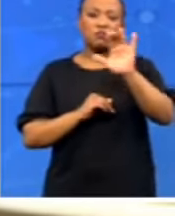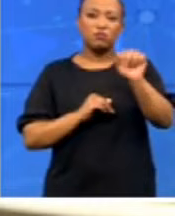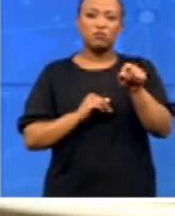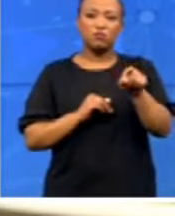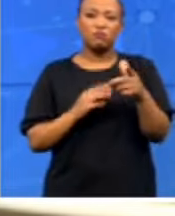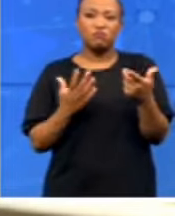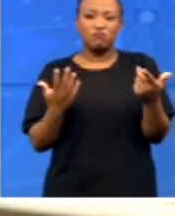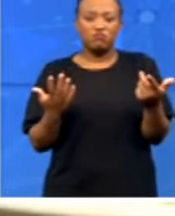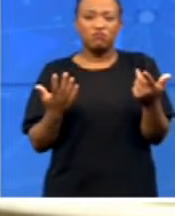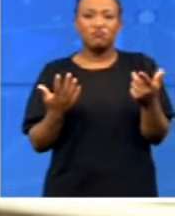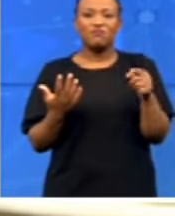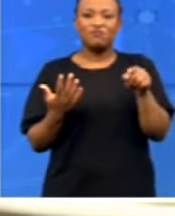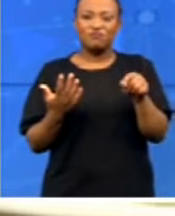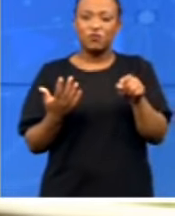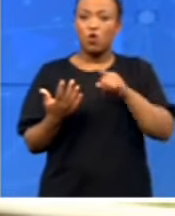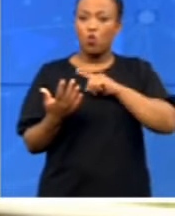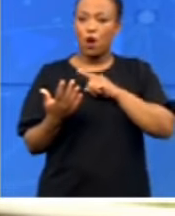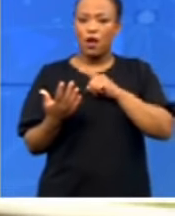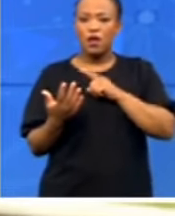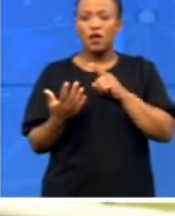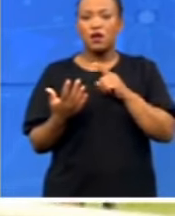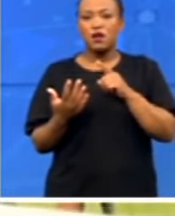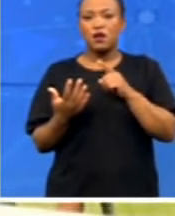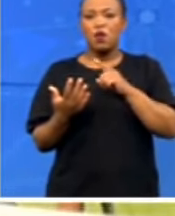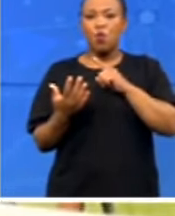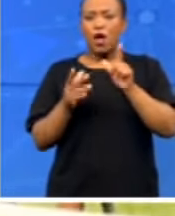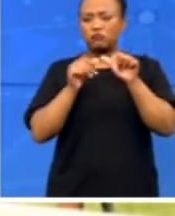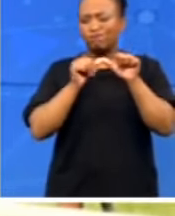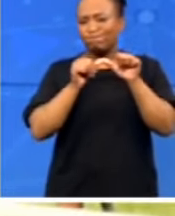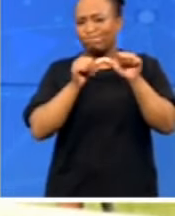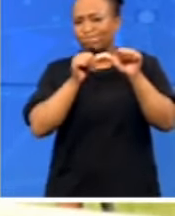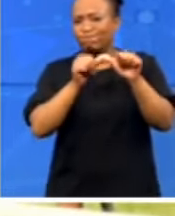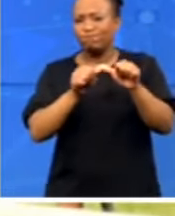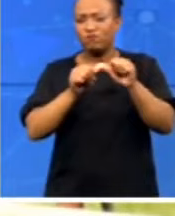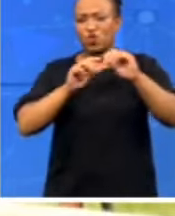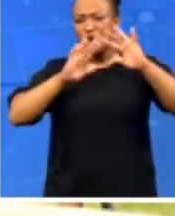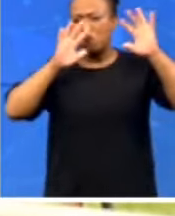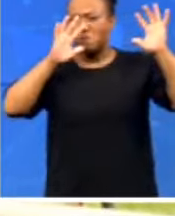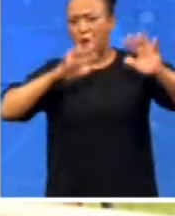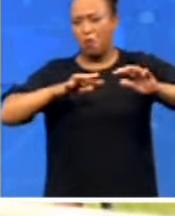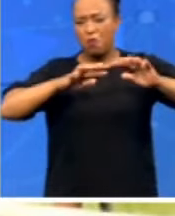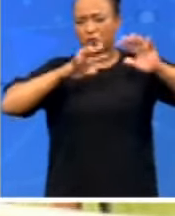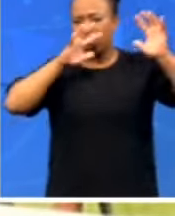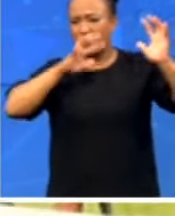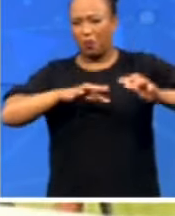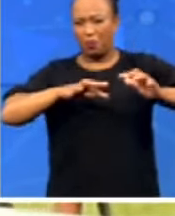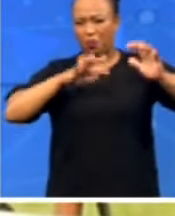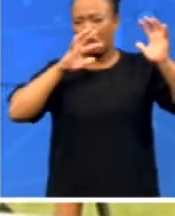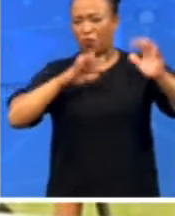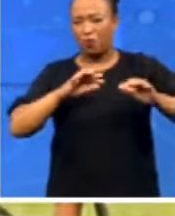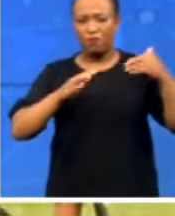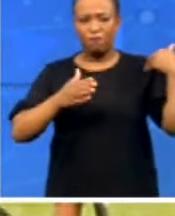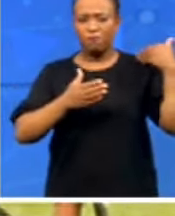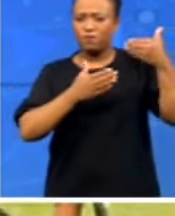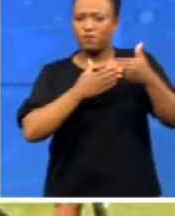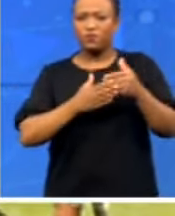the torrential and persistent rains that have battered the province, kept it soaked for the past 3 to 4 weeks,